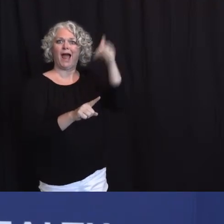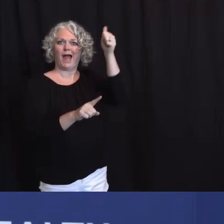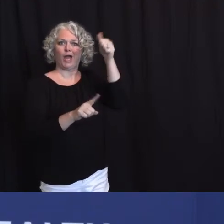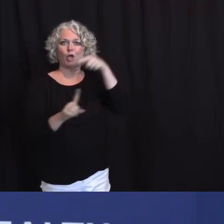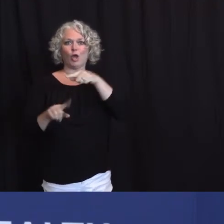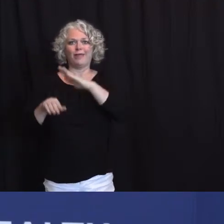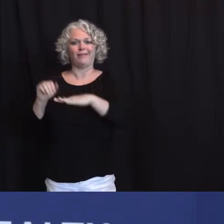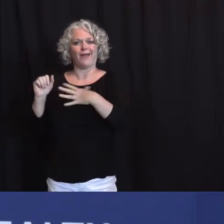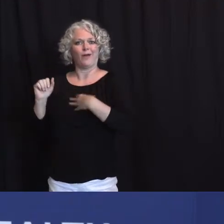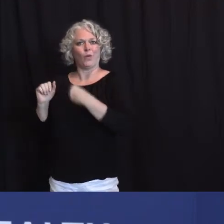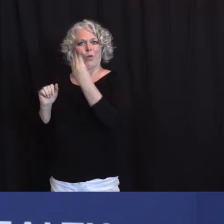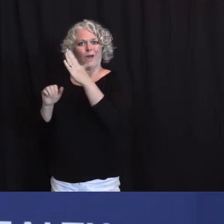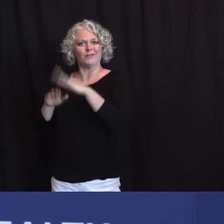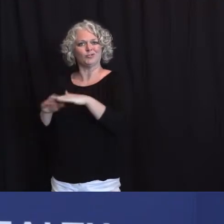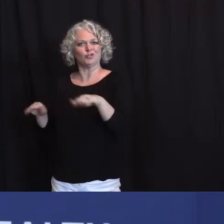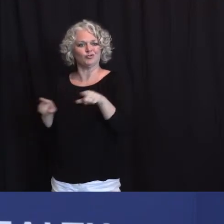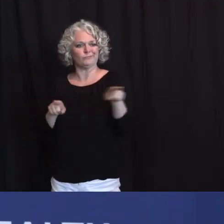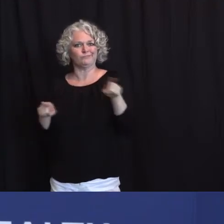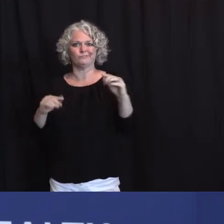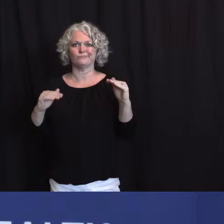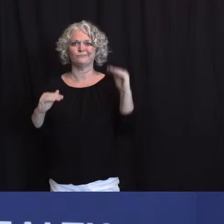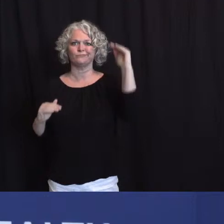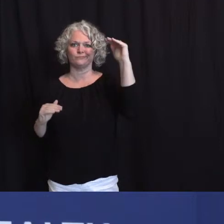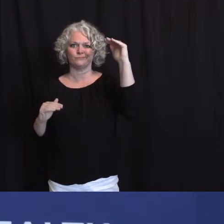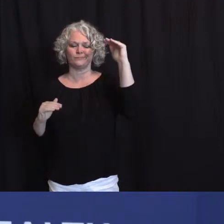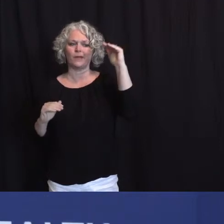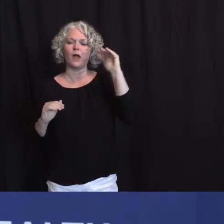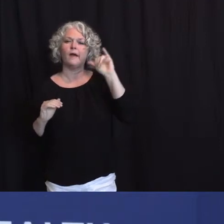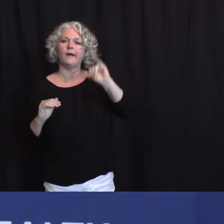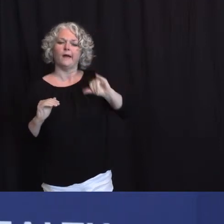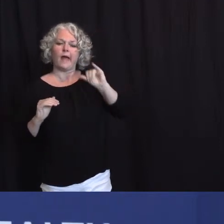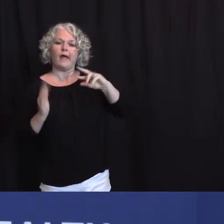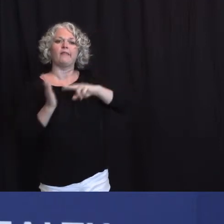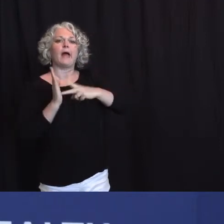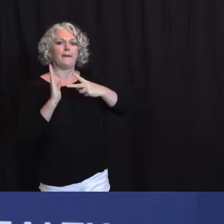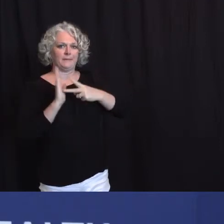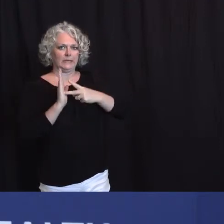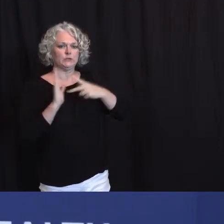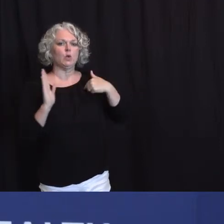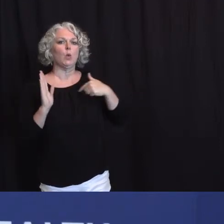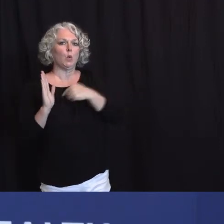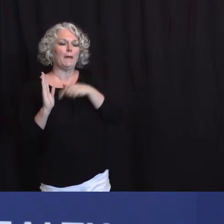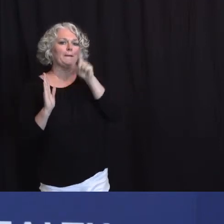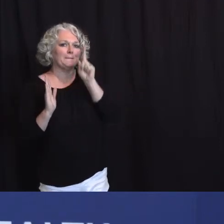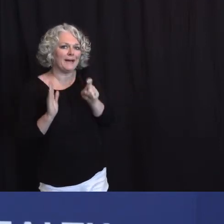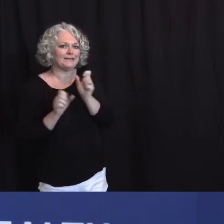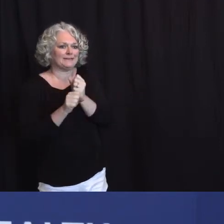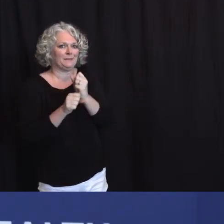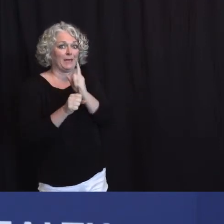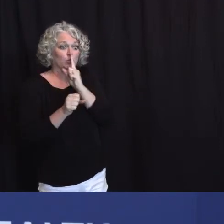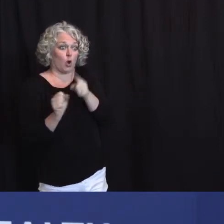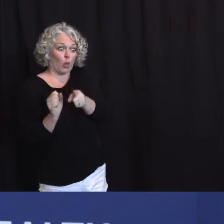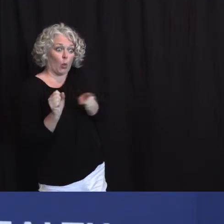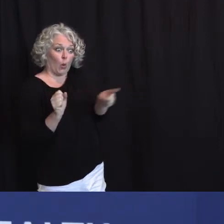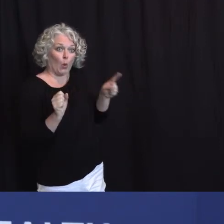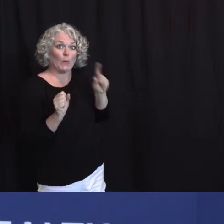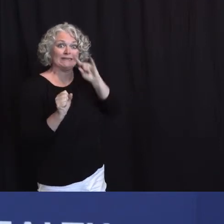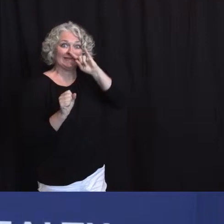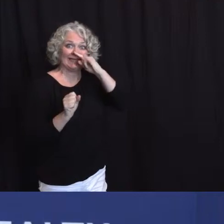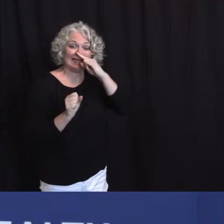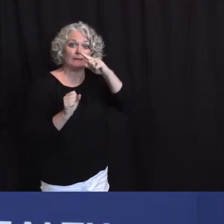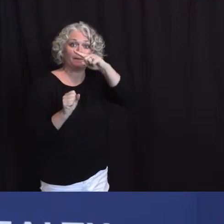ethnic minority populations, and signifying an urgent need to ensure equitable access to vaccine for